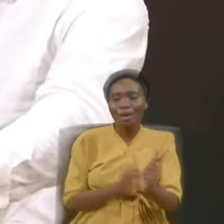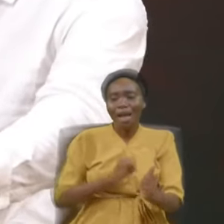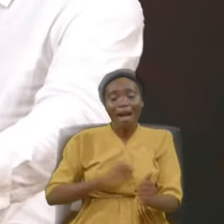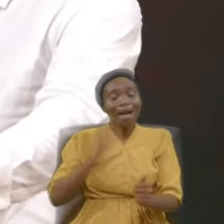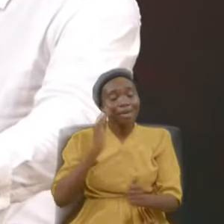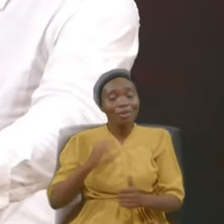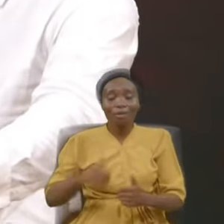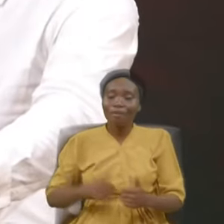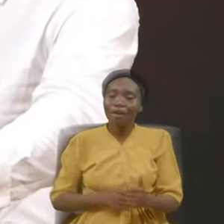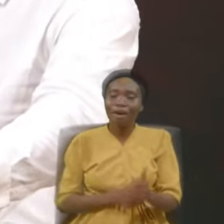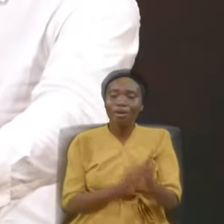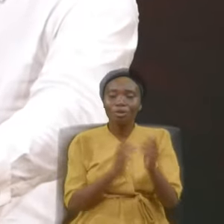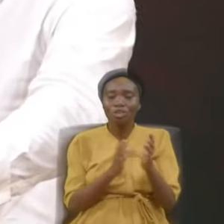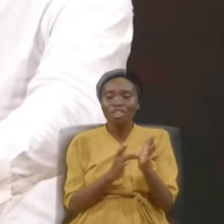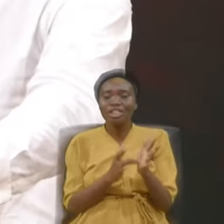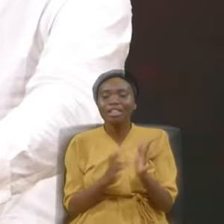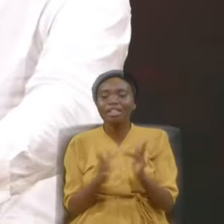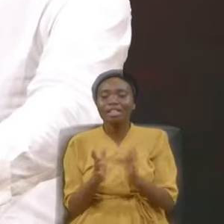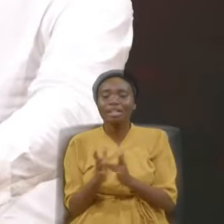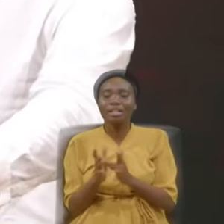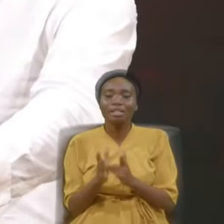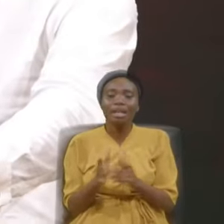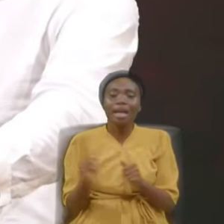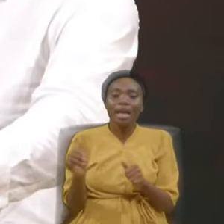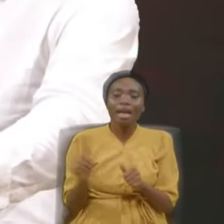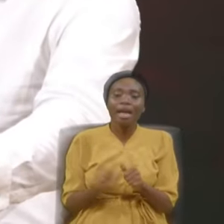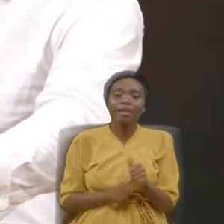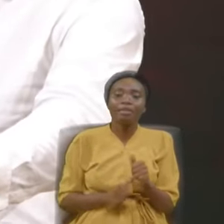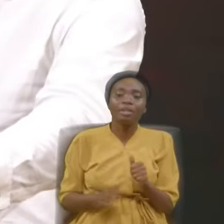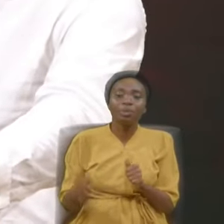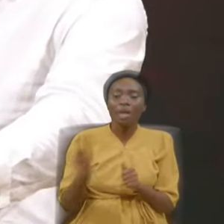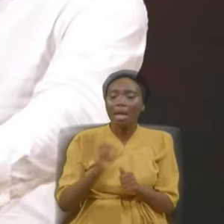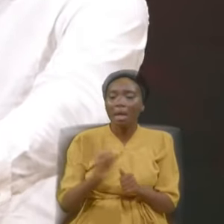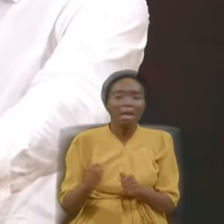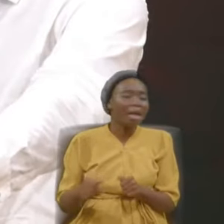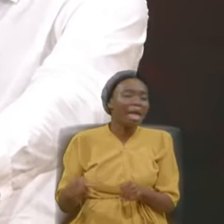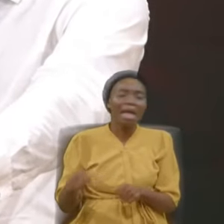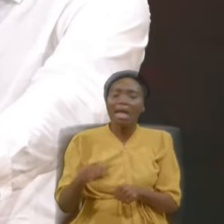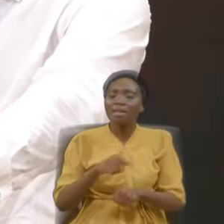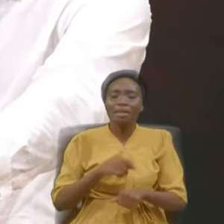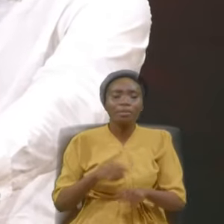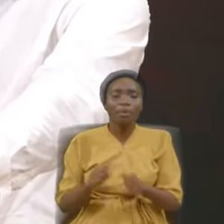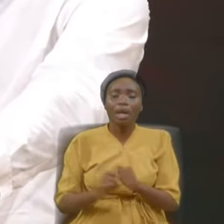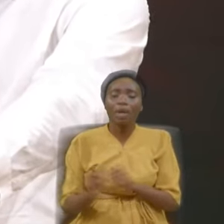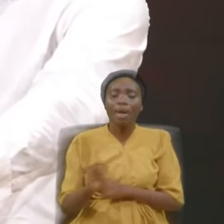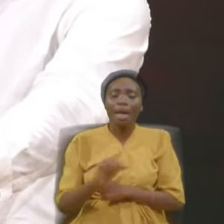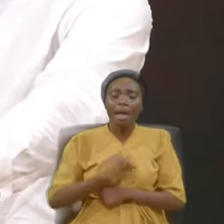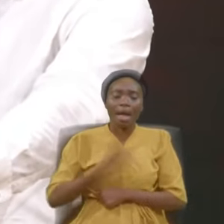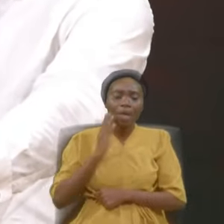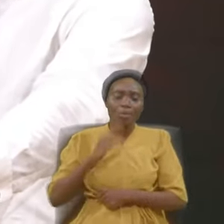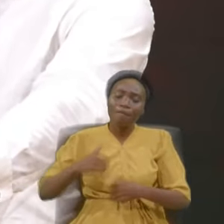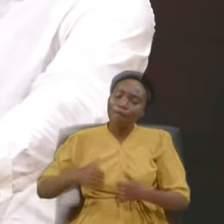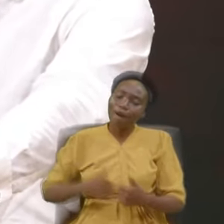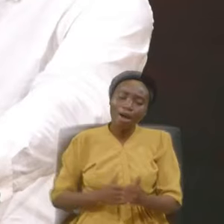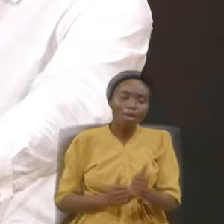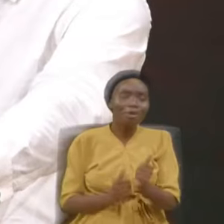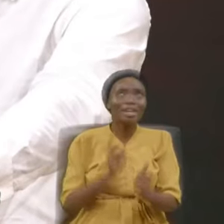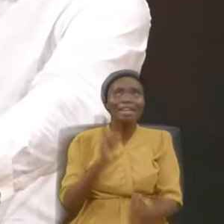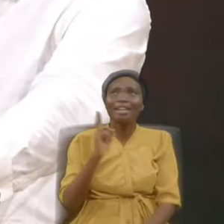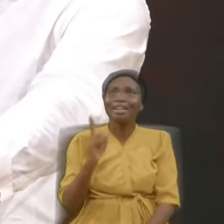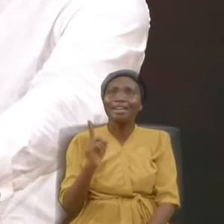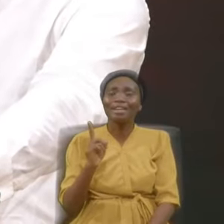follow, I we follow Jesus. Anywhere, everywhere, I will